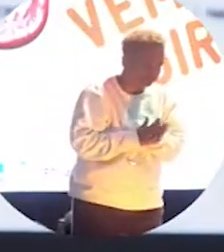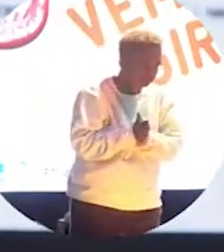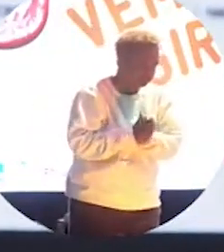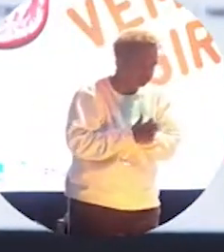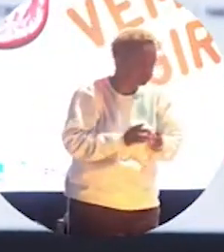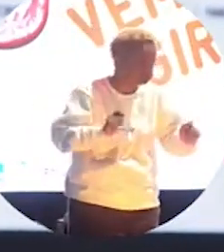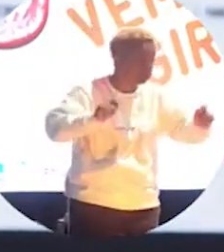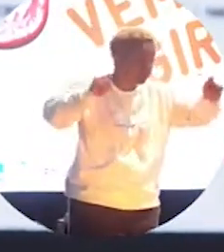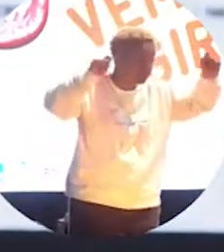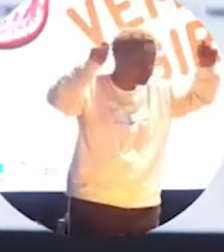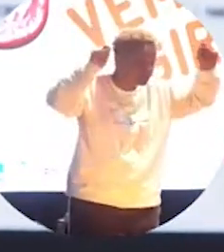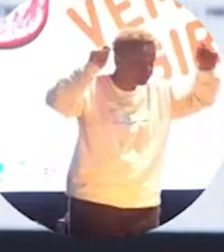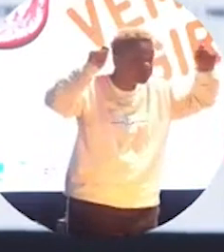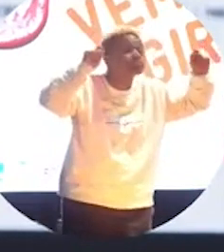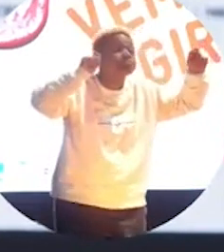Jurados,